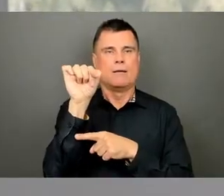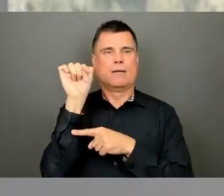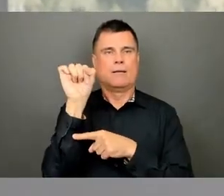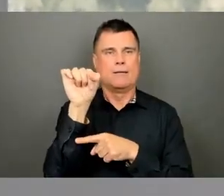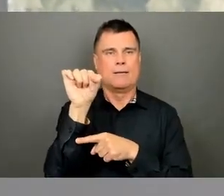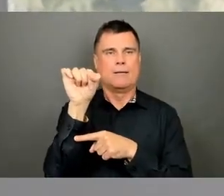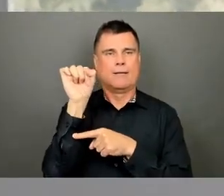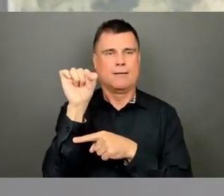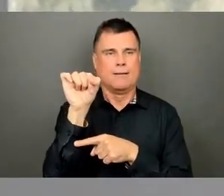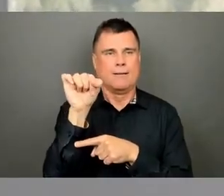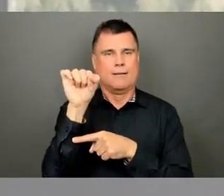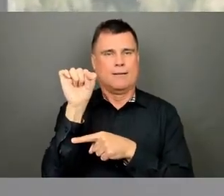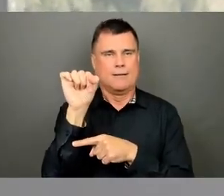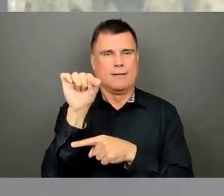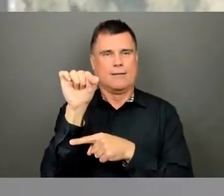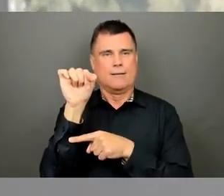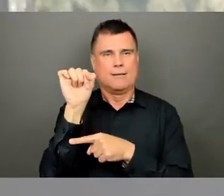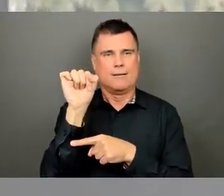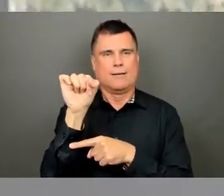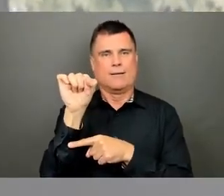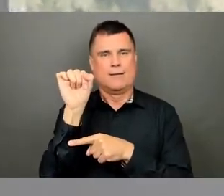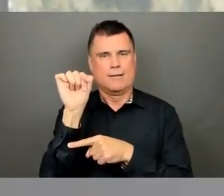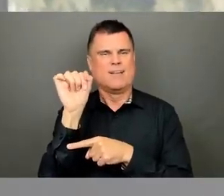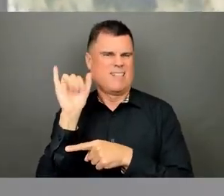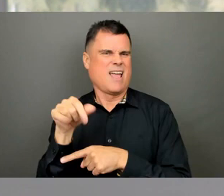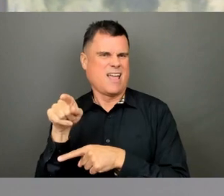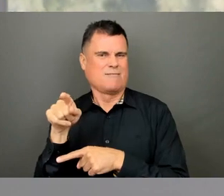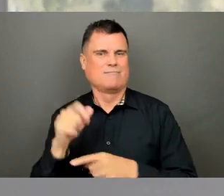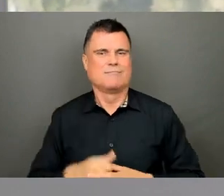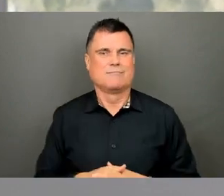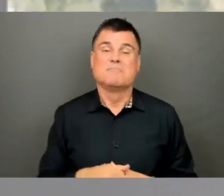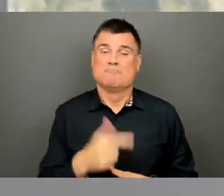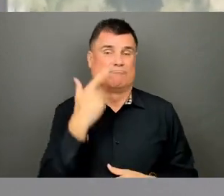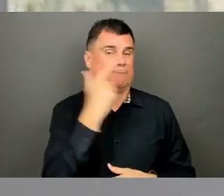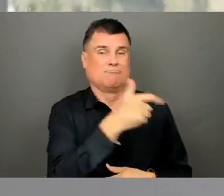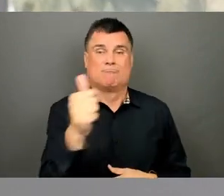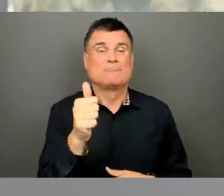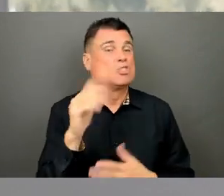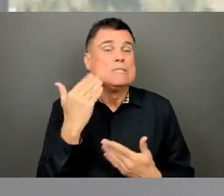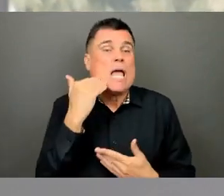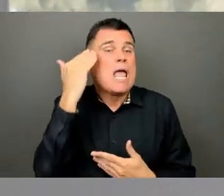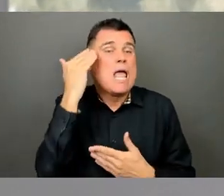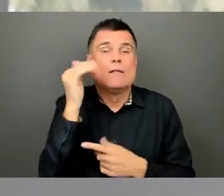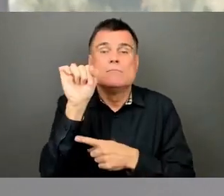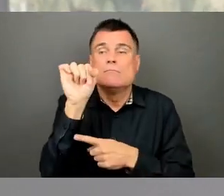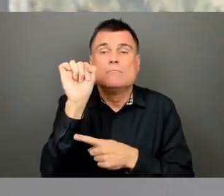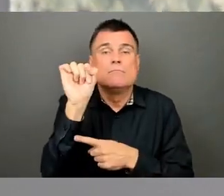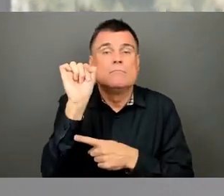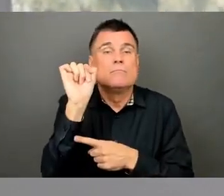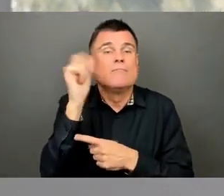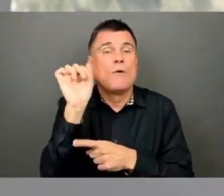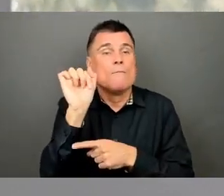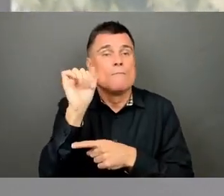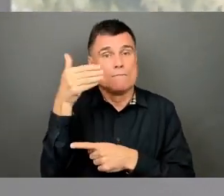and back, or if you're going backward, you like move your head backwards, and then if you're doing it